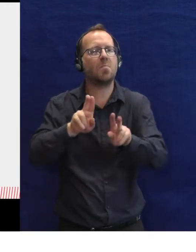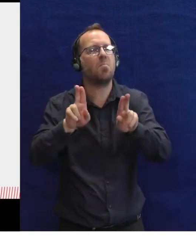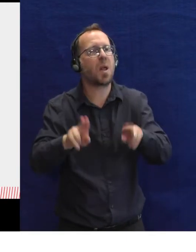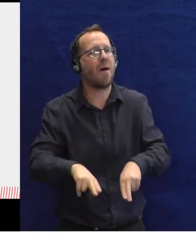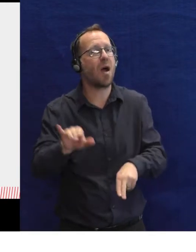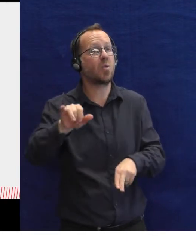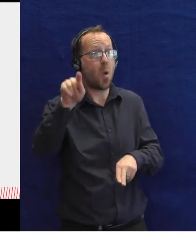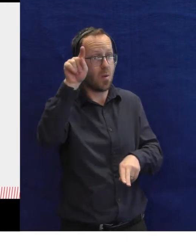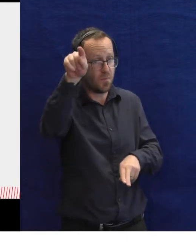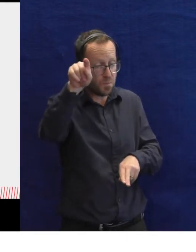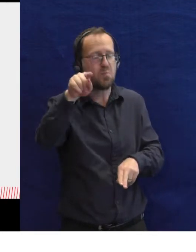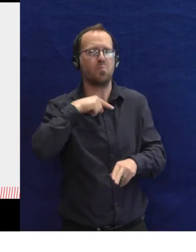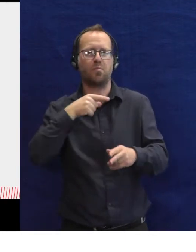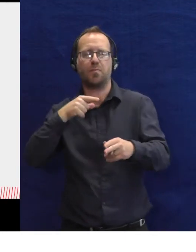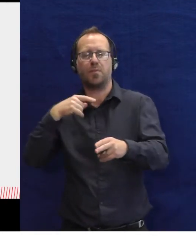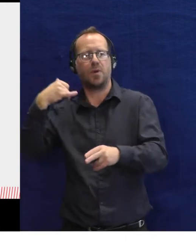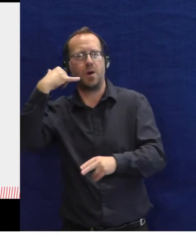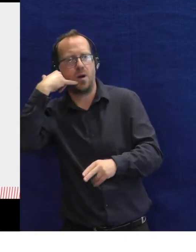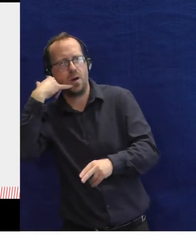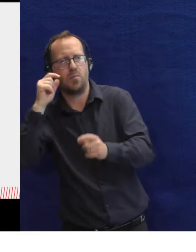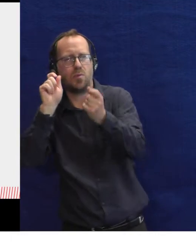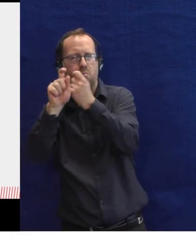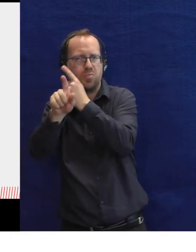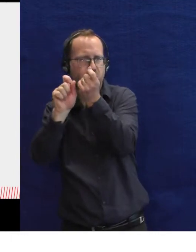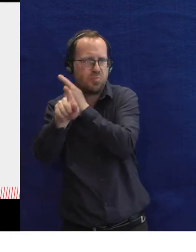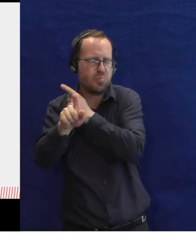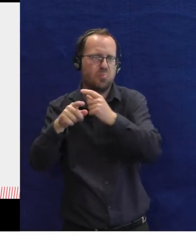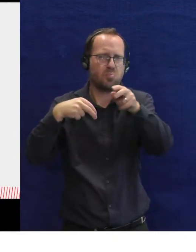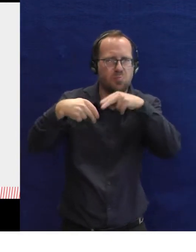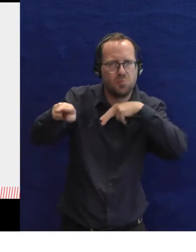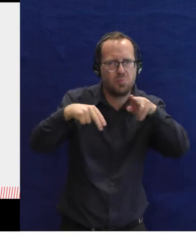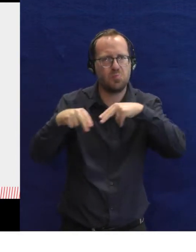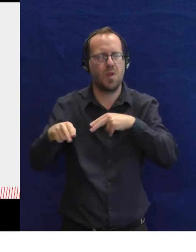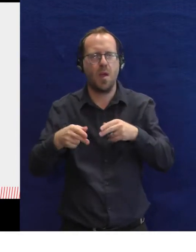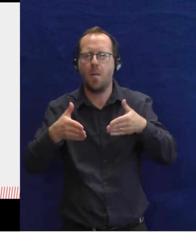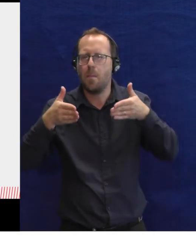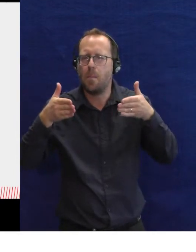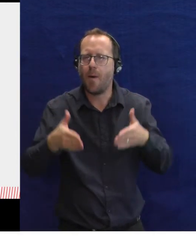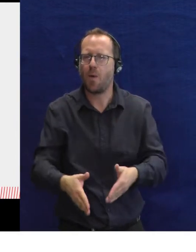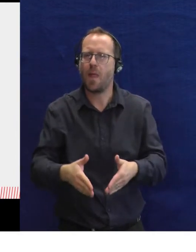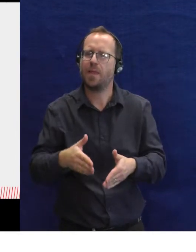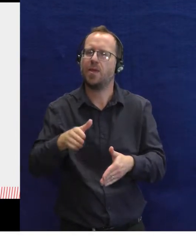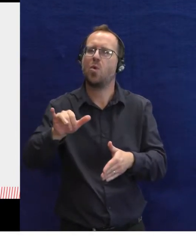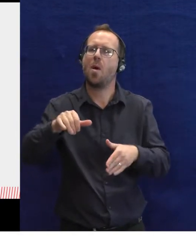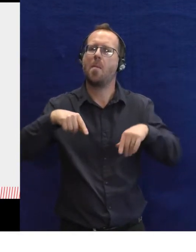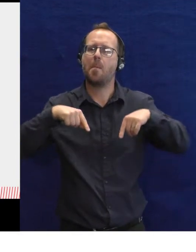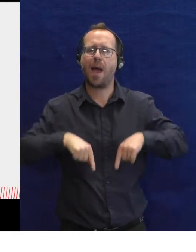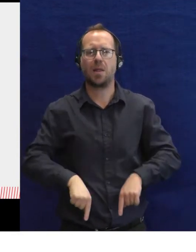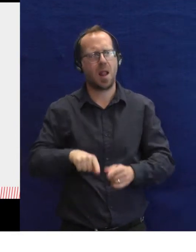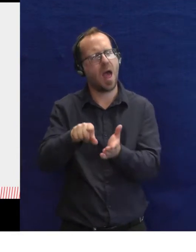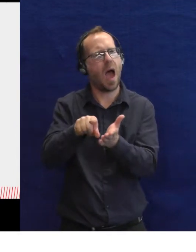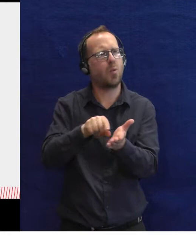this. Very similar like with the closed captions. If you want to present it, you need to have permissions for doing